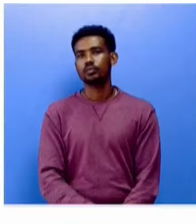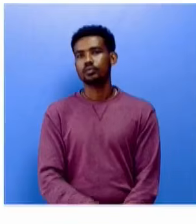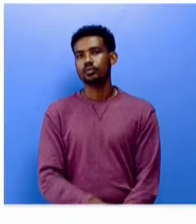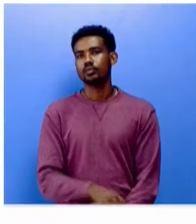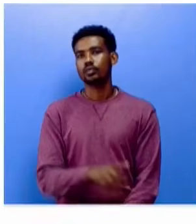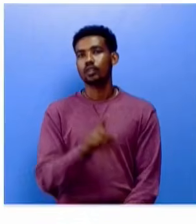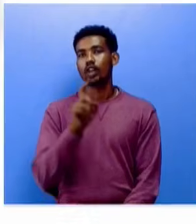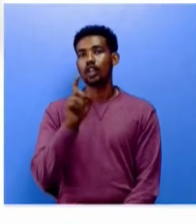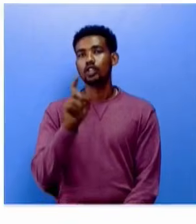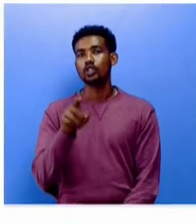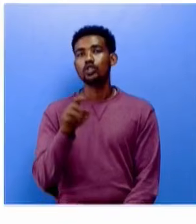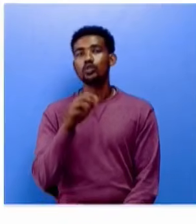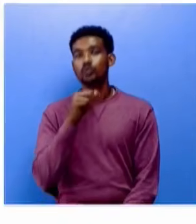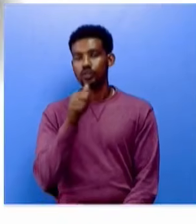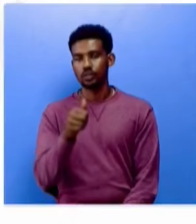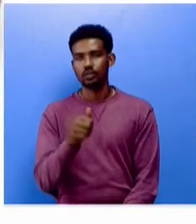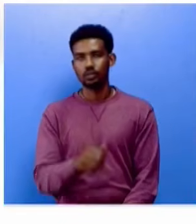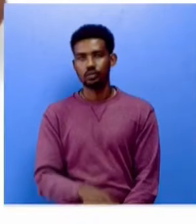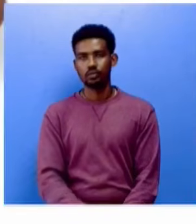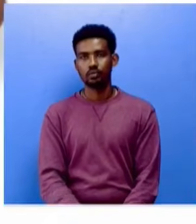shouldn't